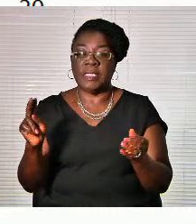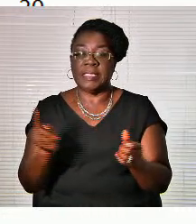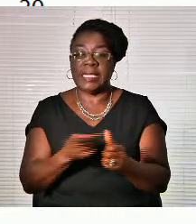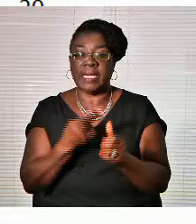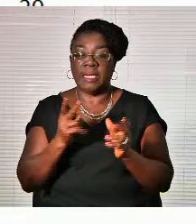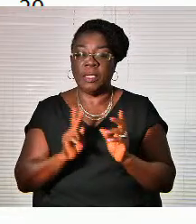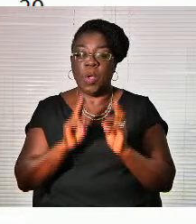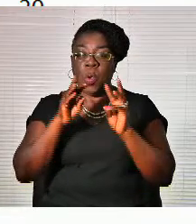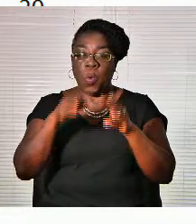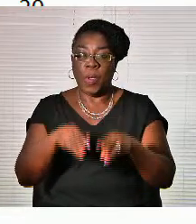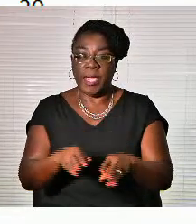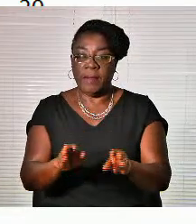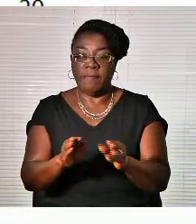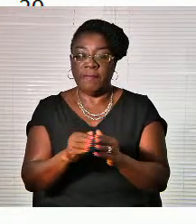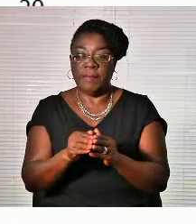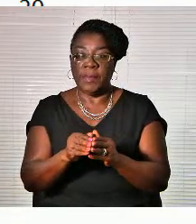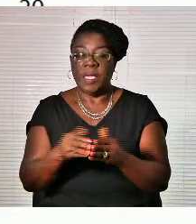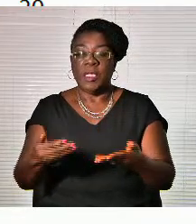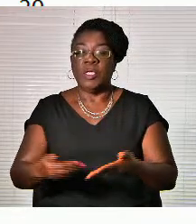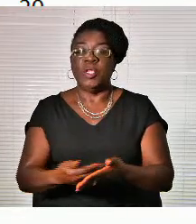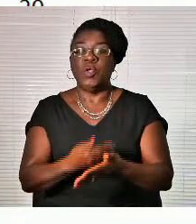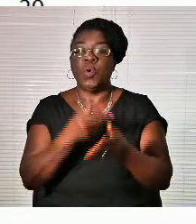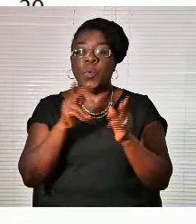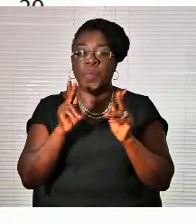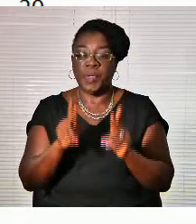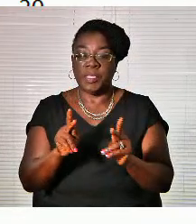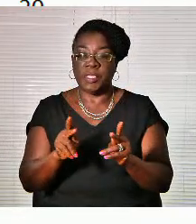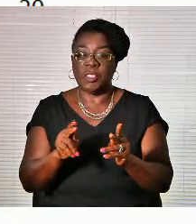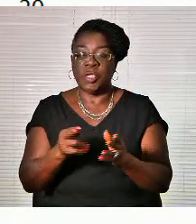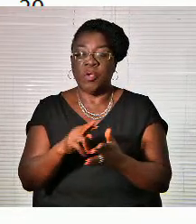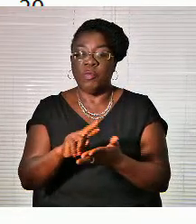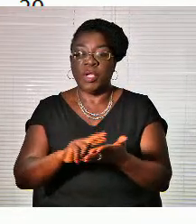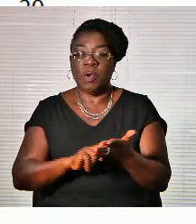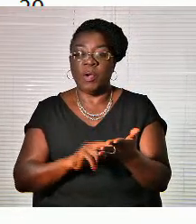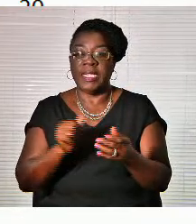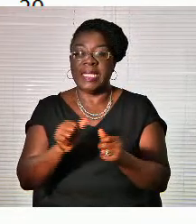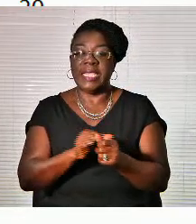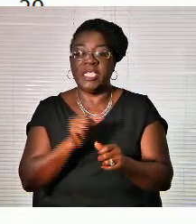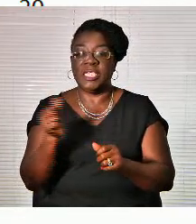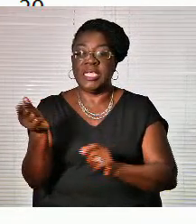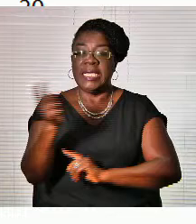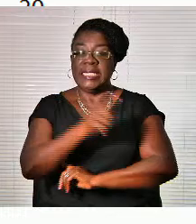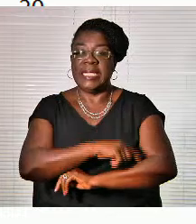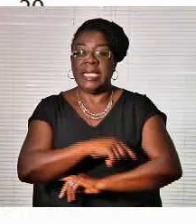wave. The new cases recorded each day are in blue,